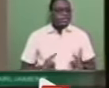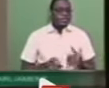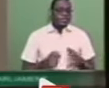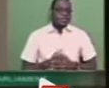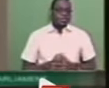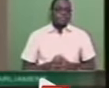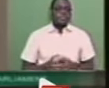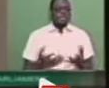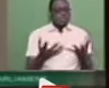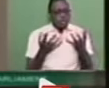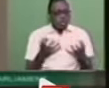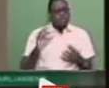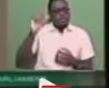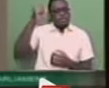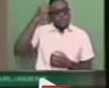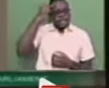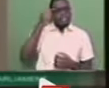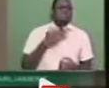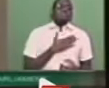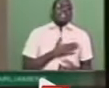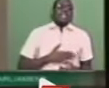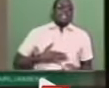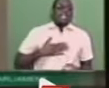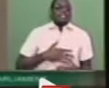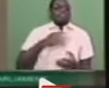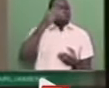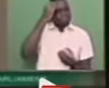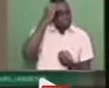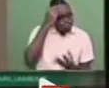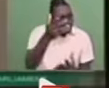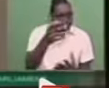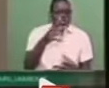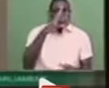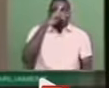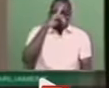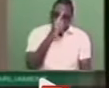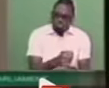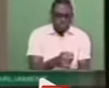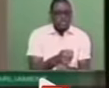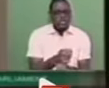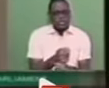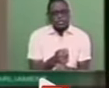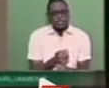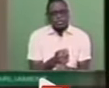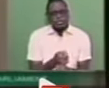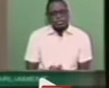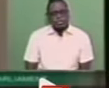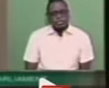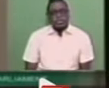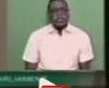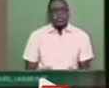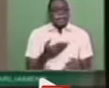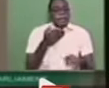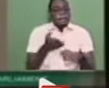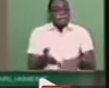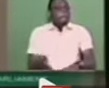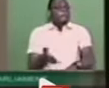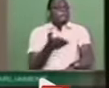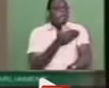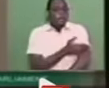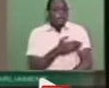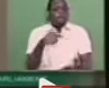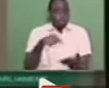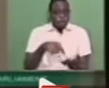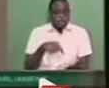with. The truth is now being revealed. Before elections, low testing, low numbers, a story